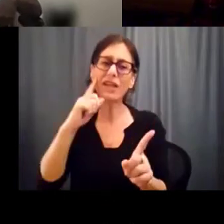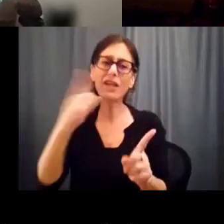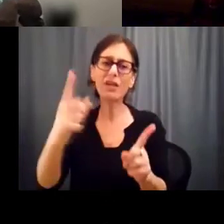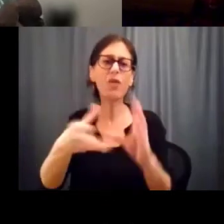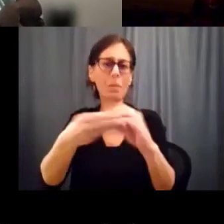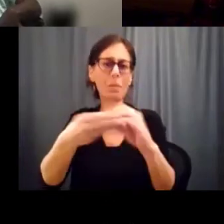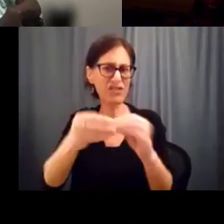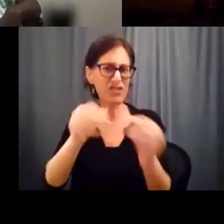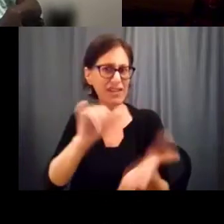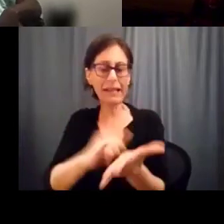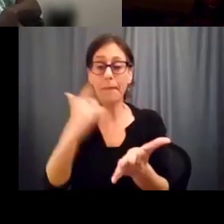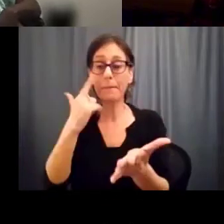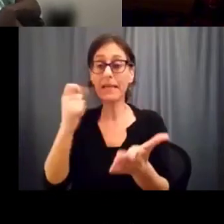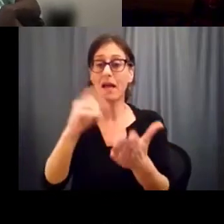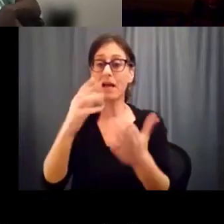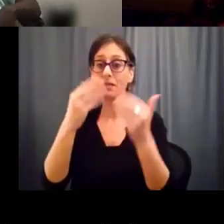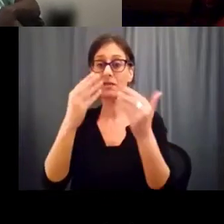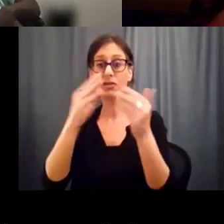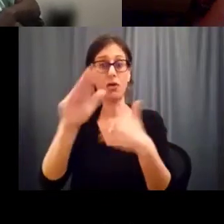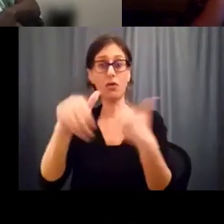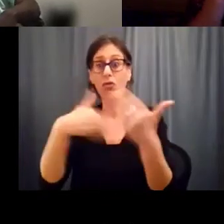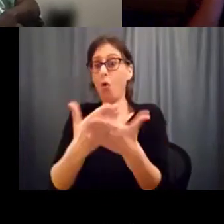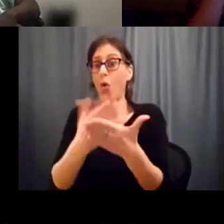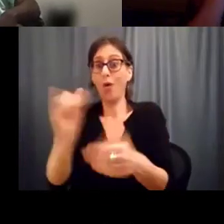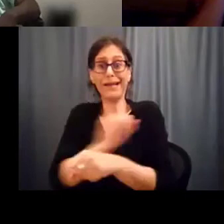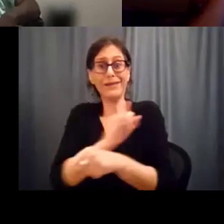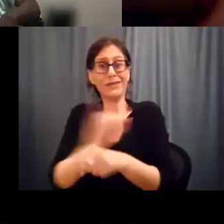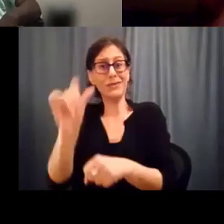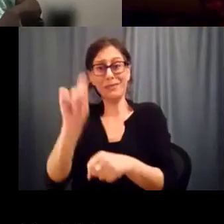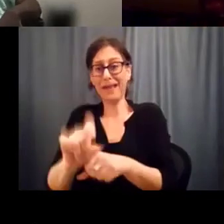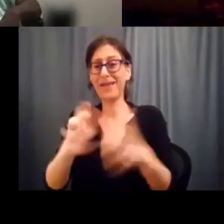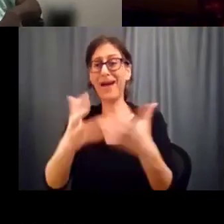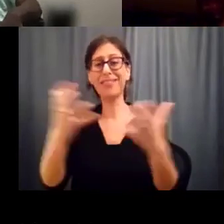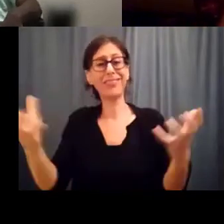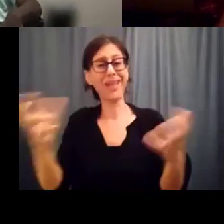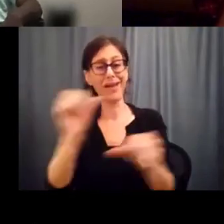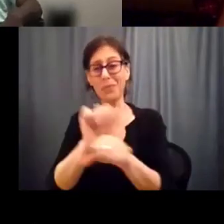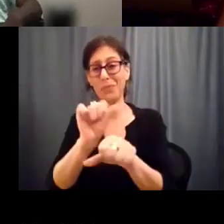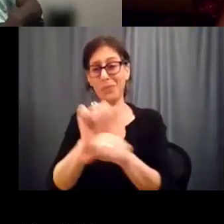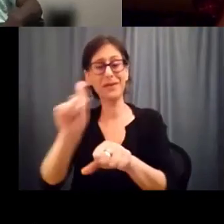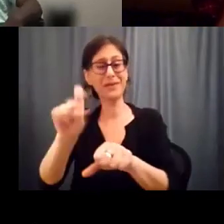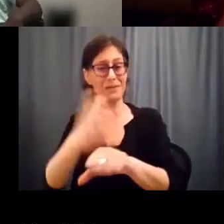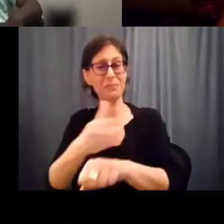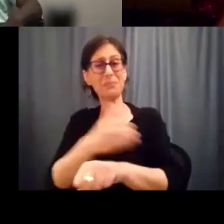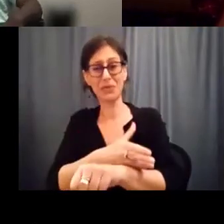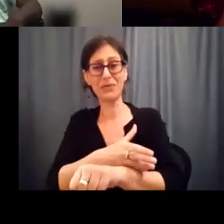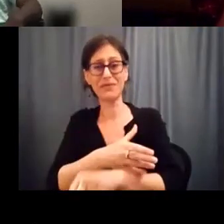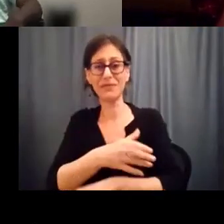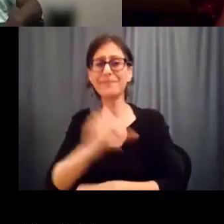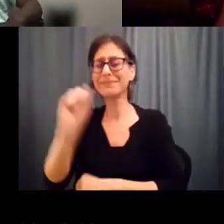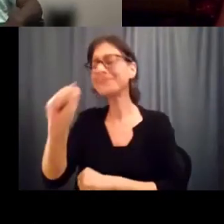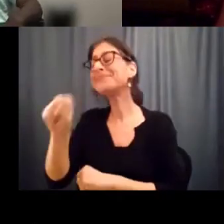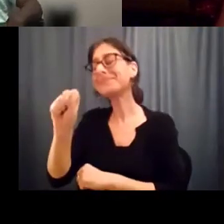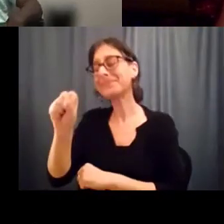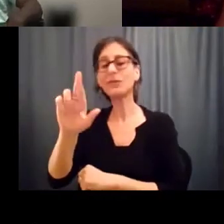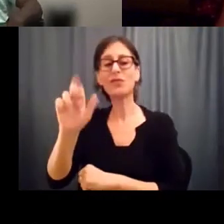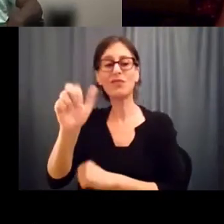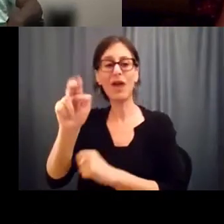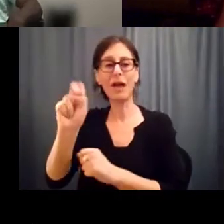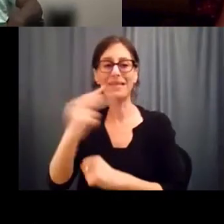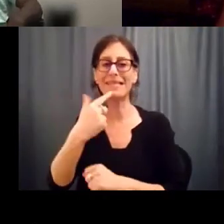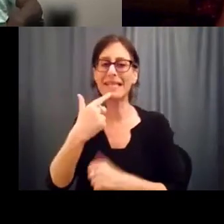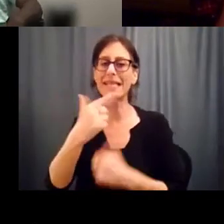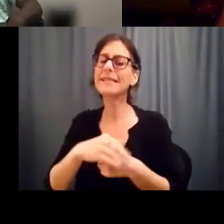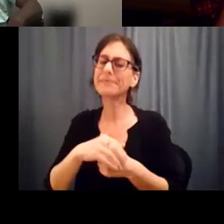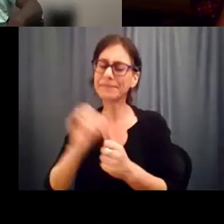as a whole, we got a lot of work to do. Yeah, and because I know